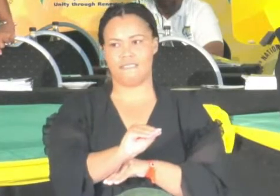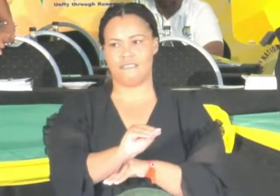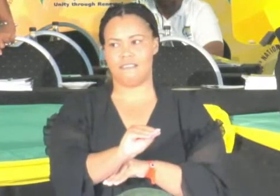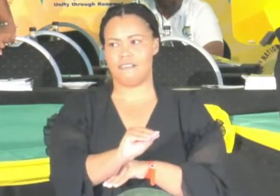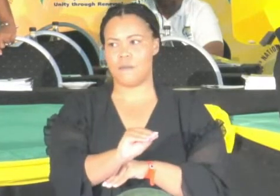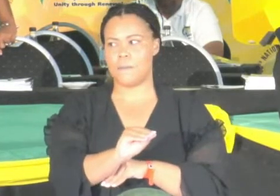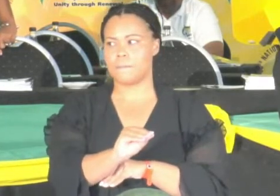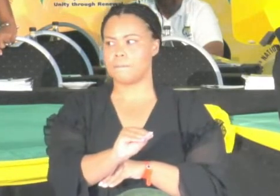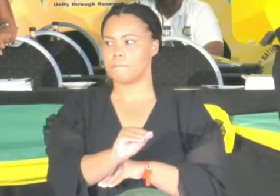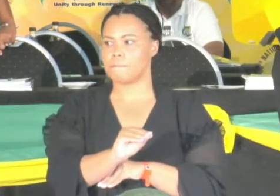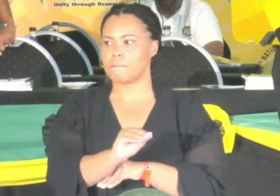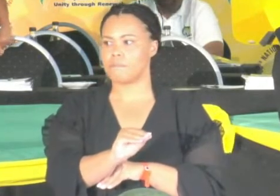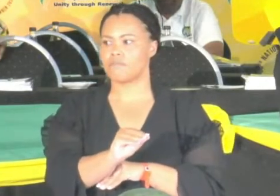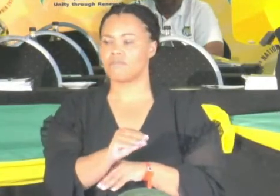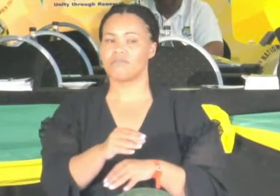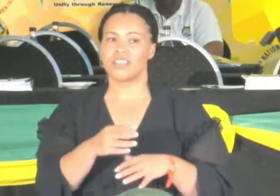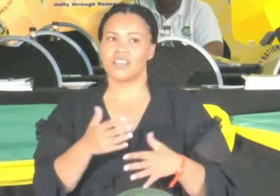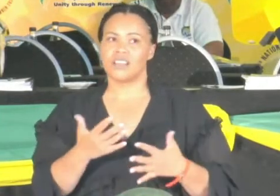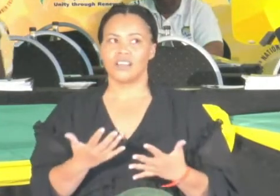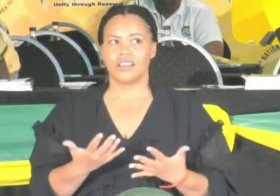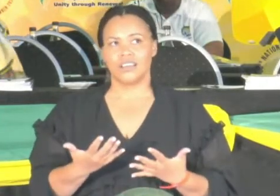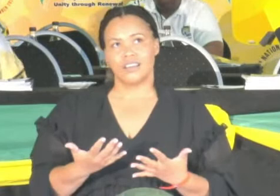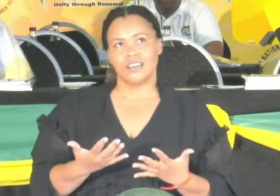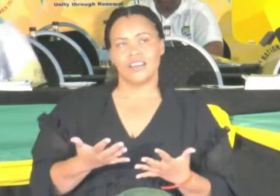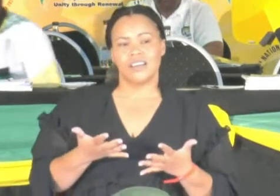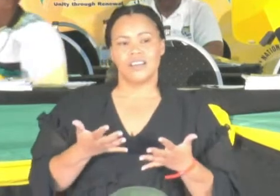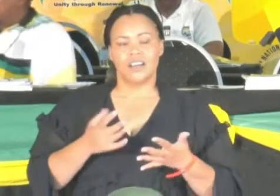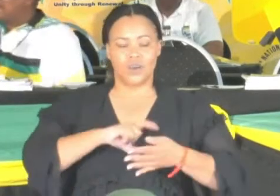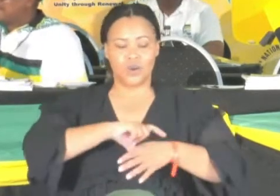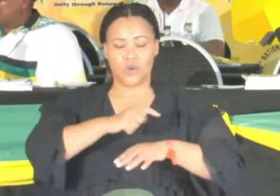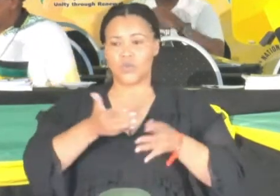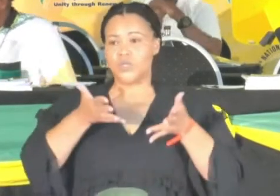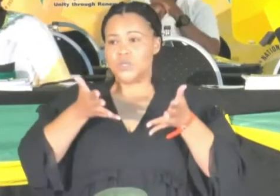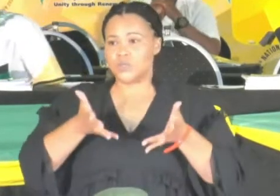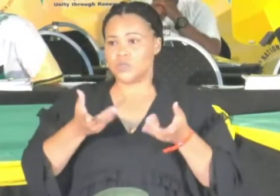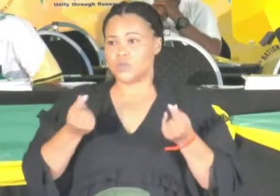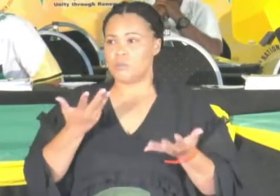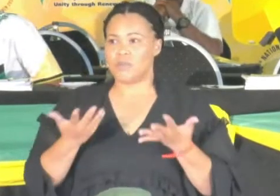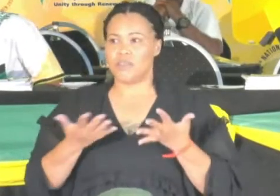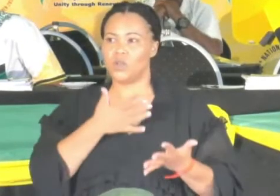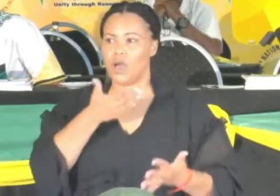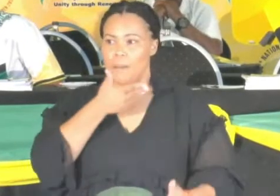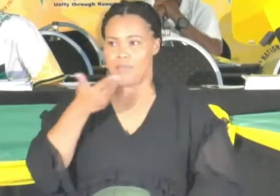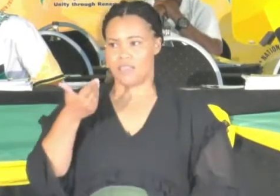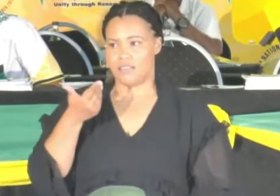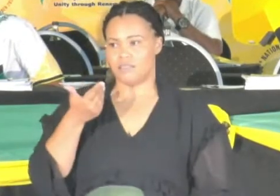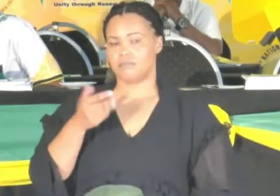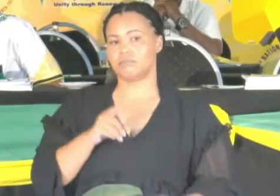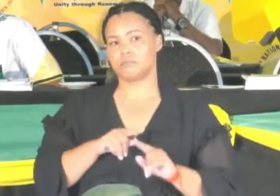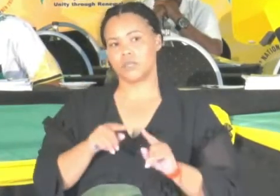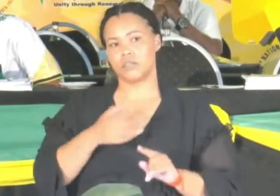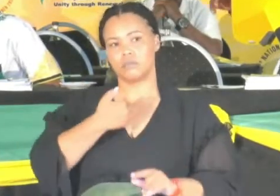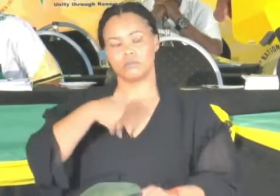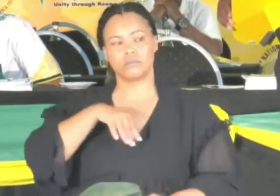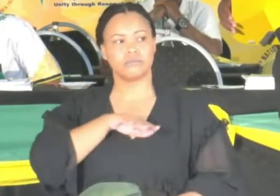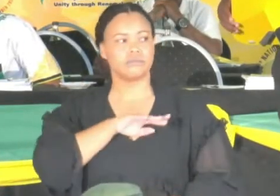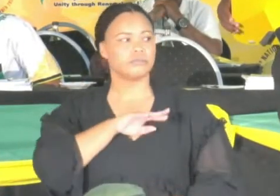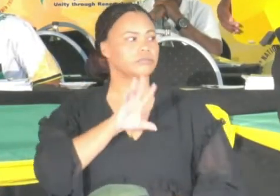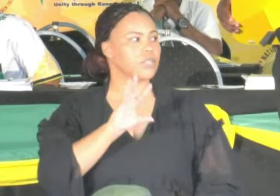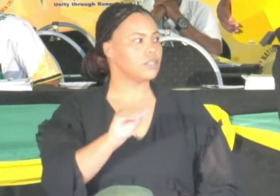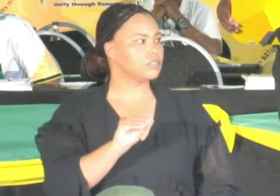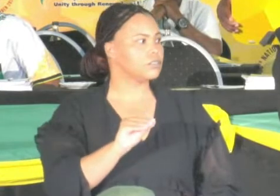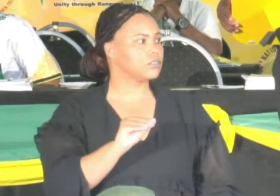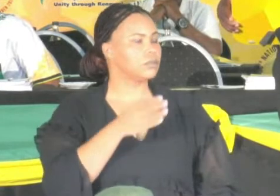This may not be the most ideal way to conclude conference, but we are called upon